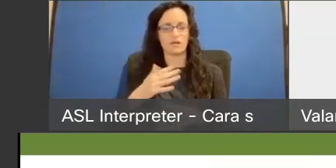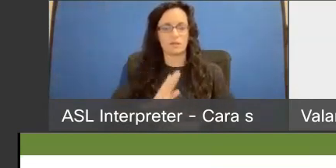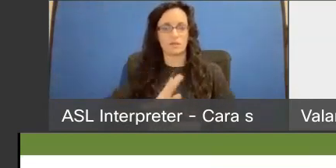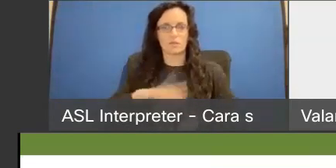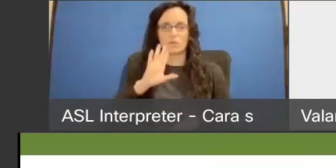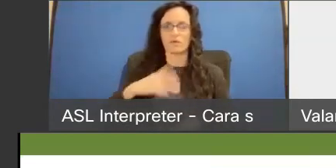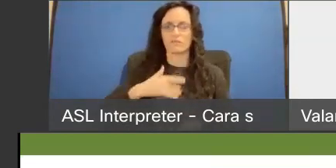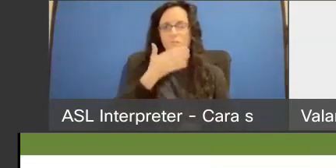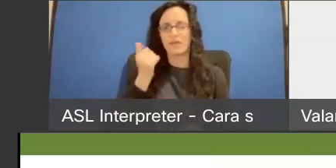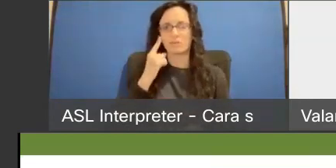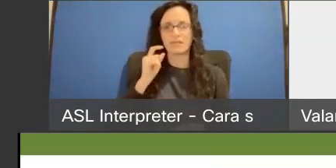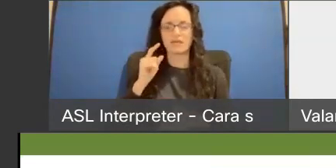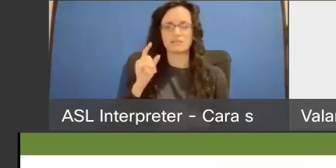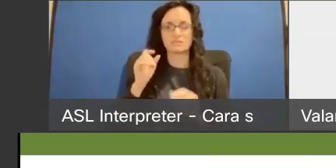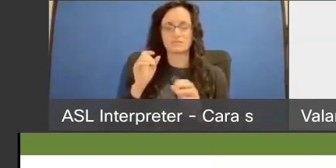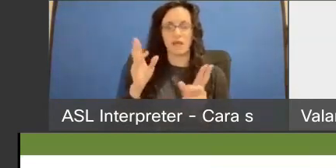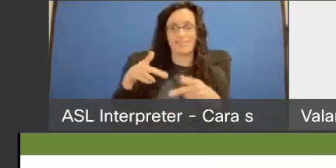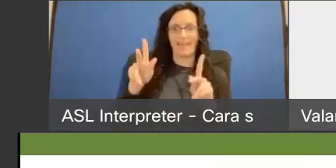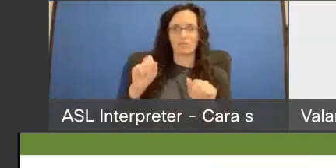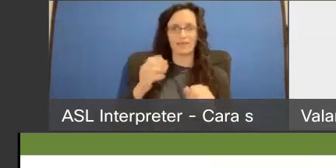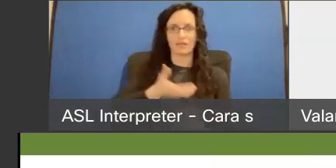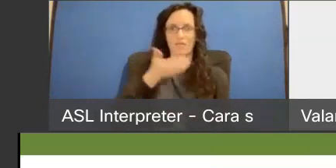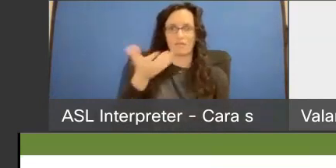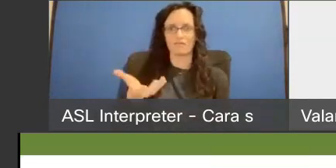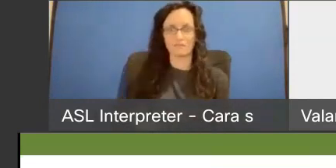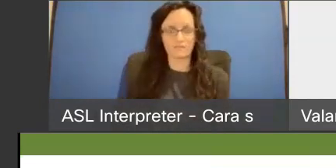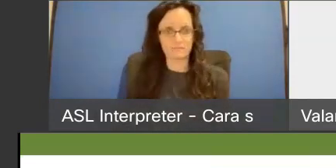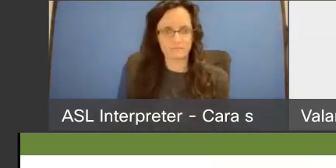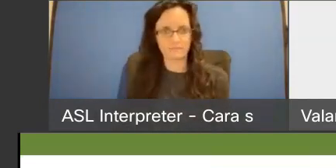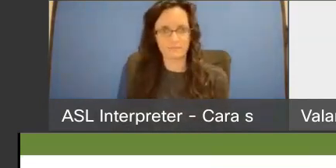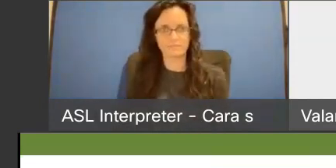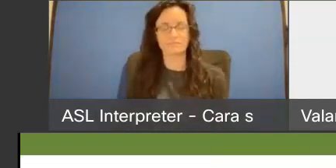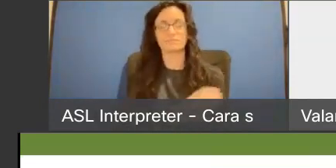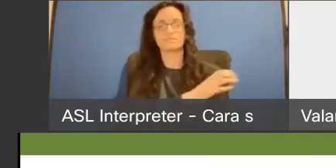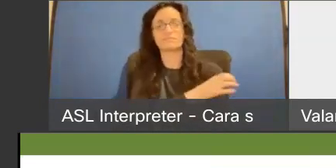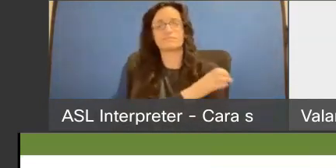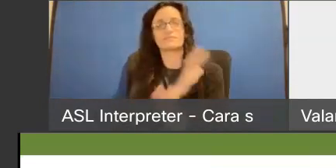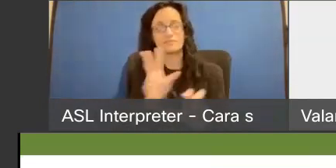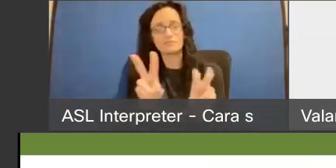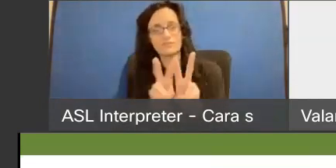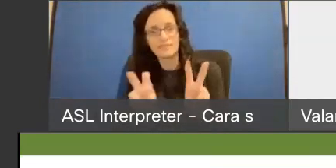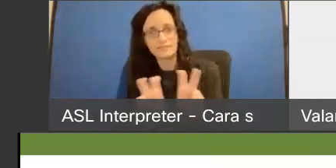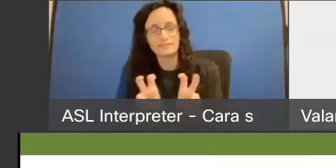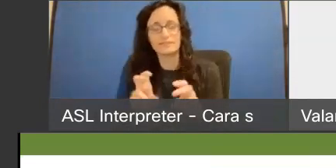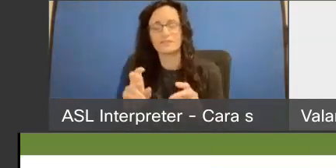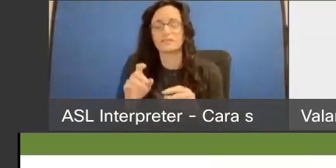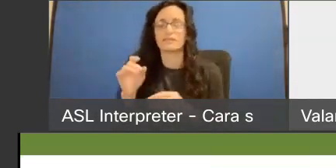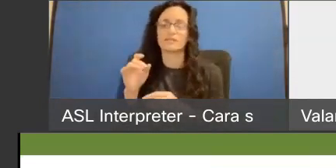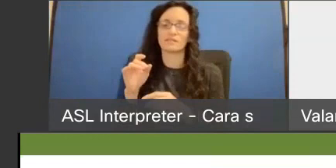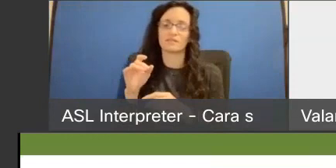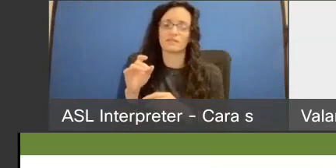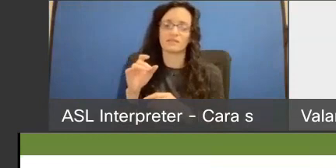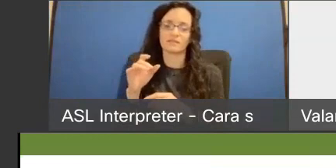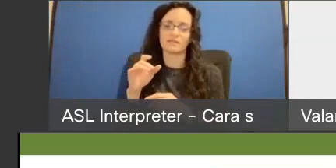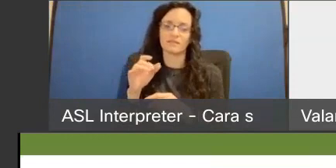it. So when are we assessing? Well, clinicians are assessing first when they meet them. I assume that's, and you